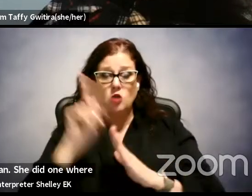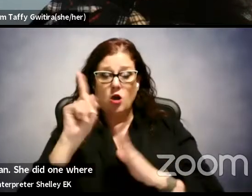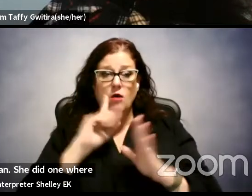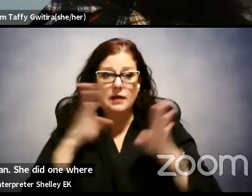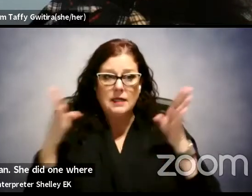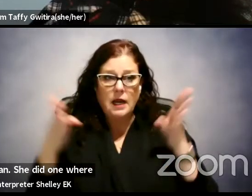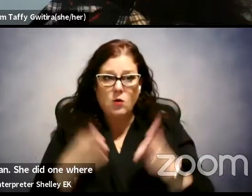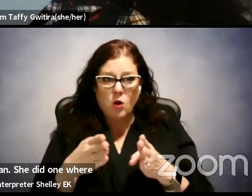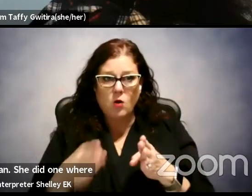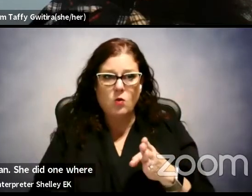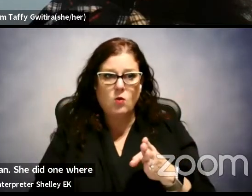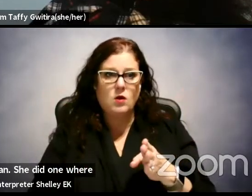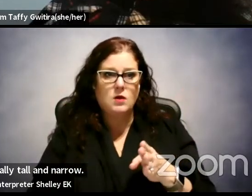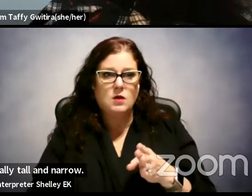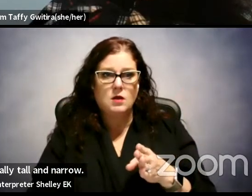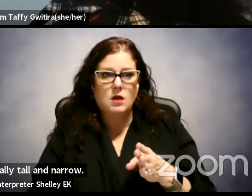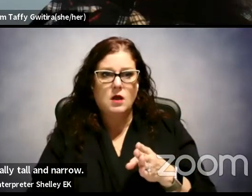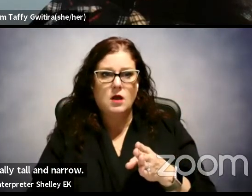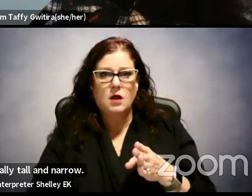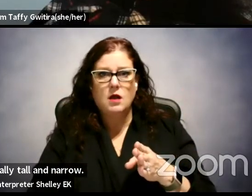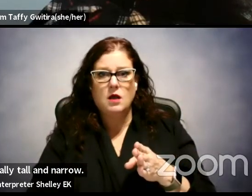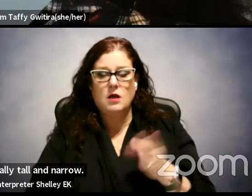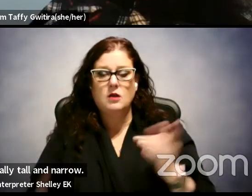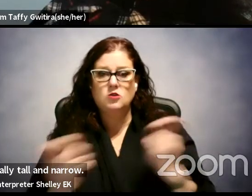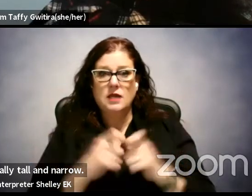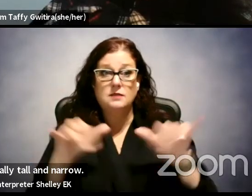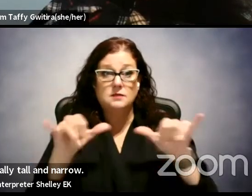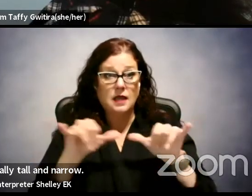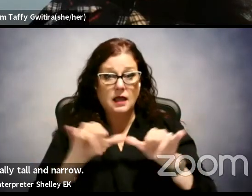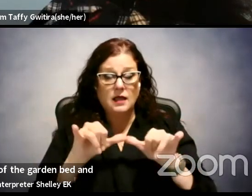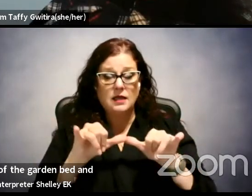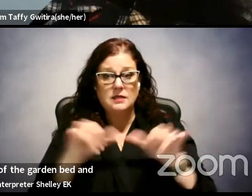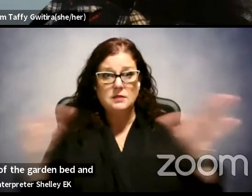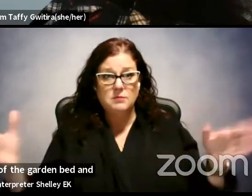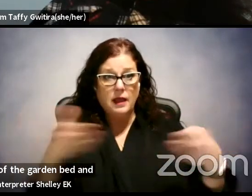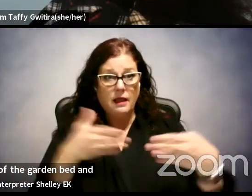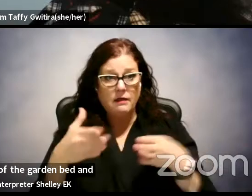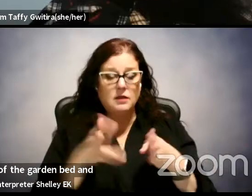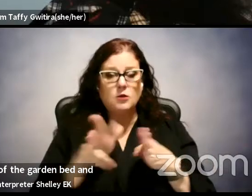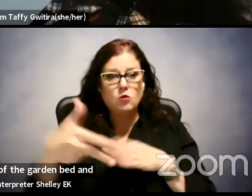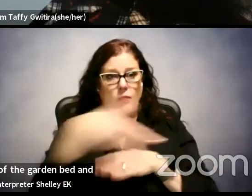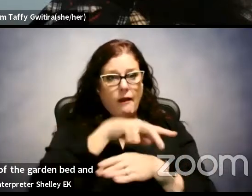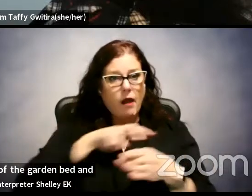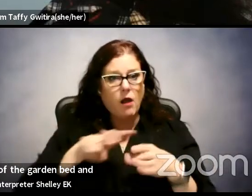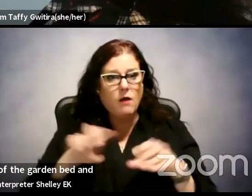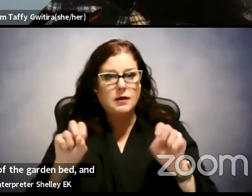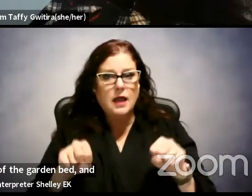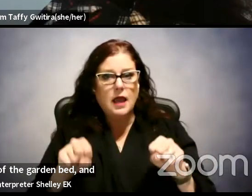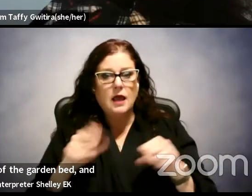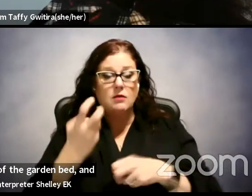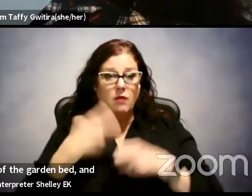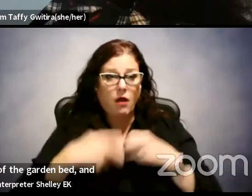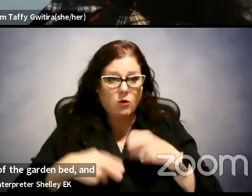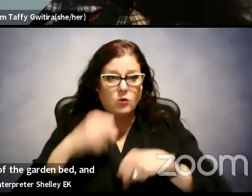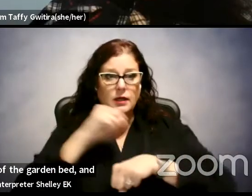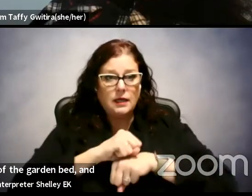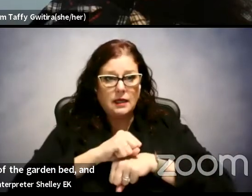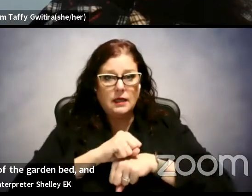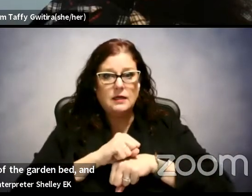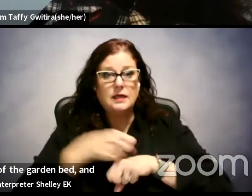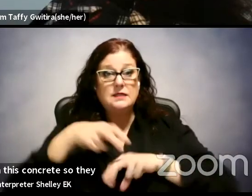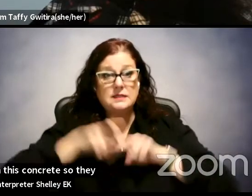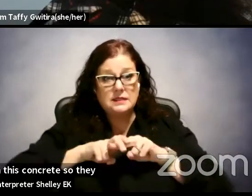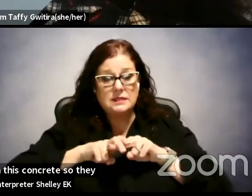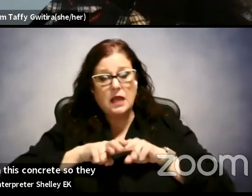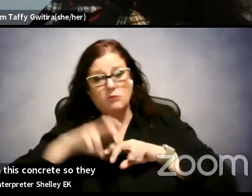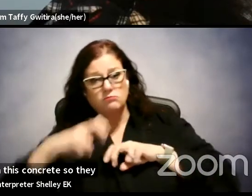narrow. So they changed the dimensions of the garden bed, and people can navigate around them. There's concrete, so they can actually sit down while they